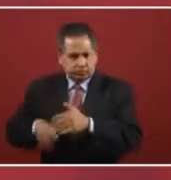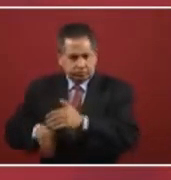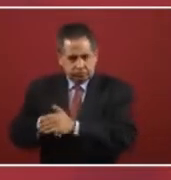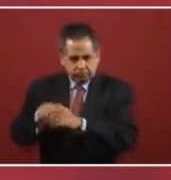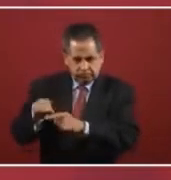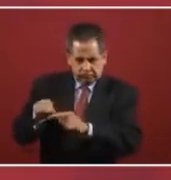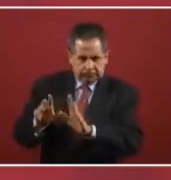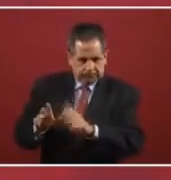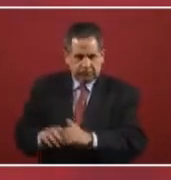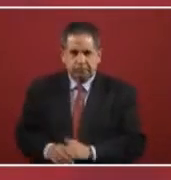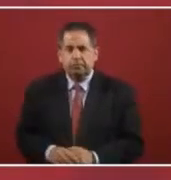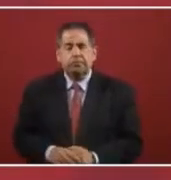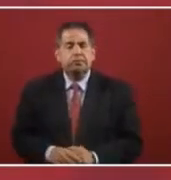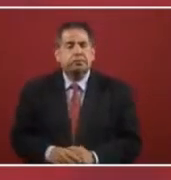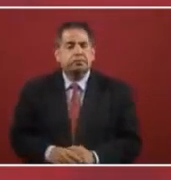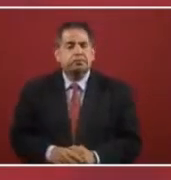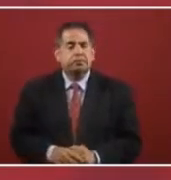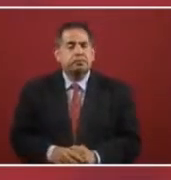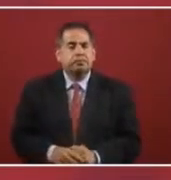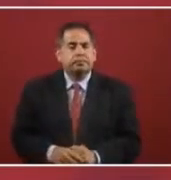Juanico.